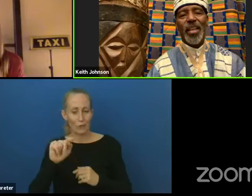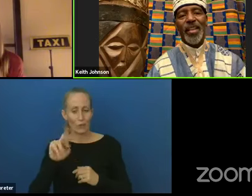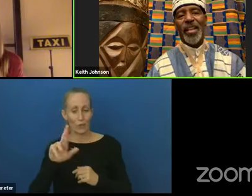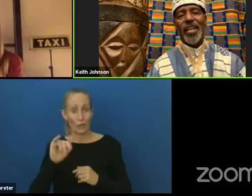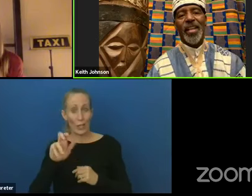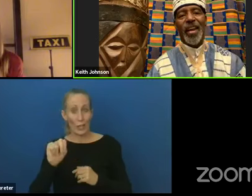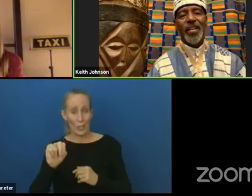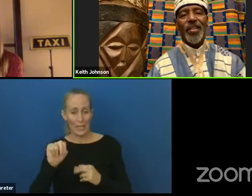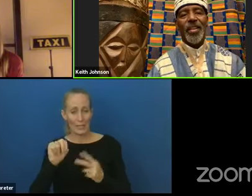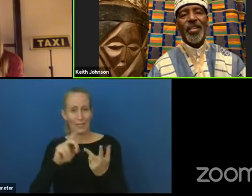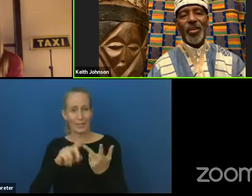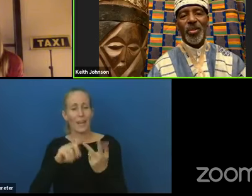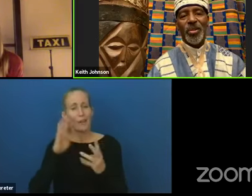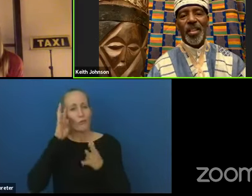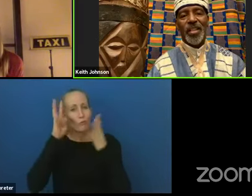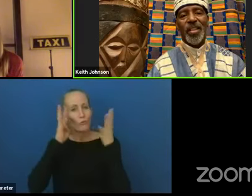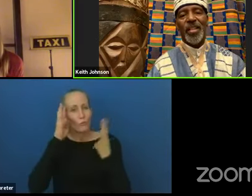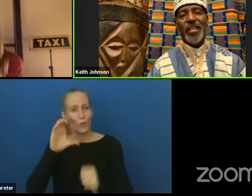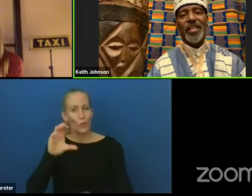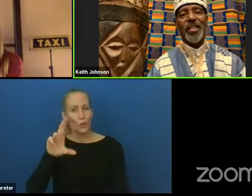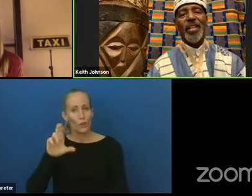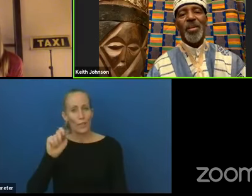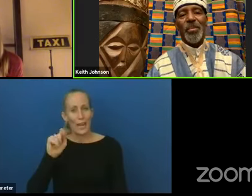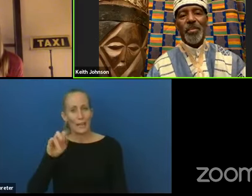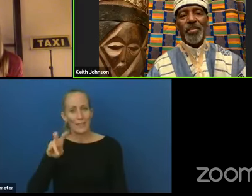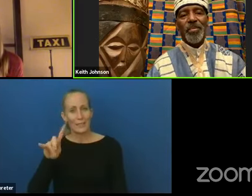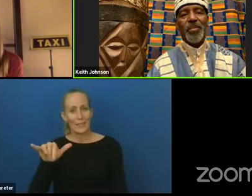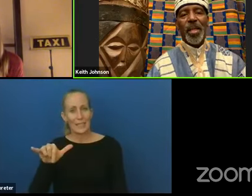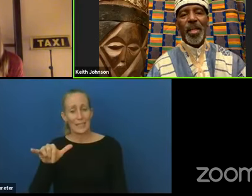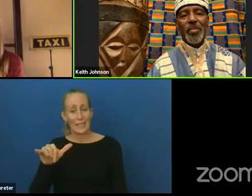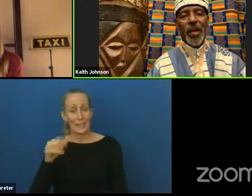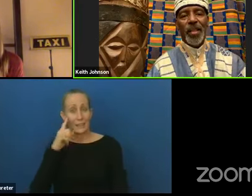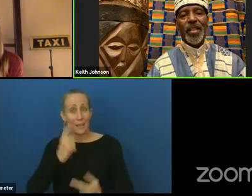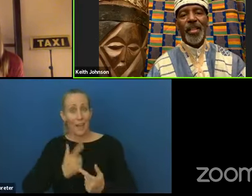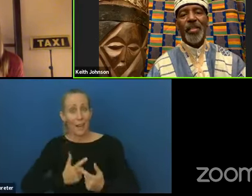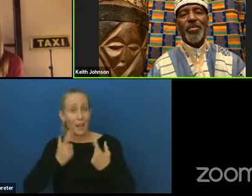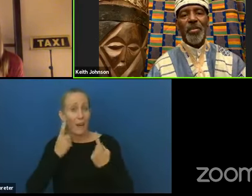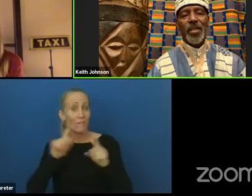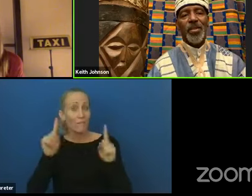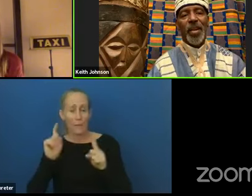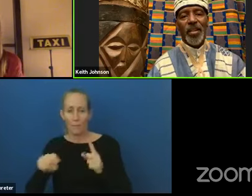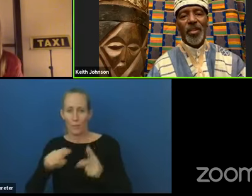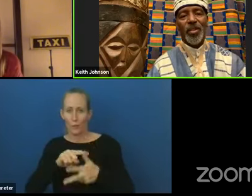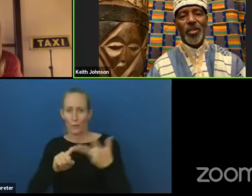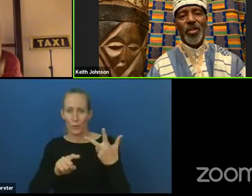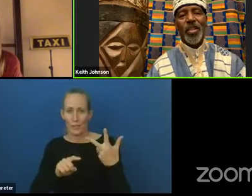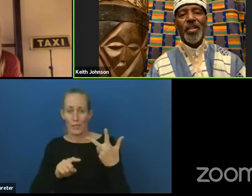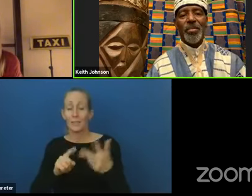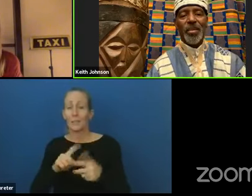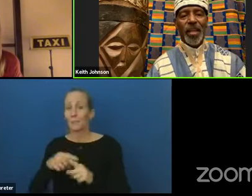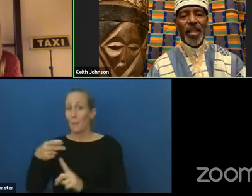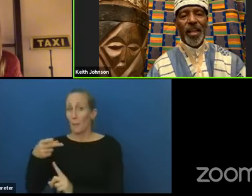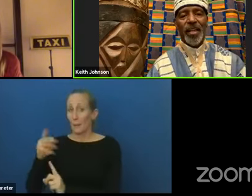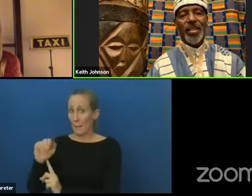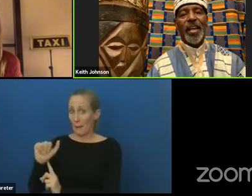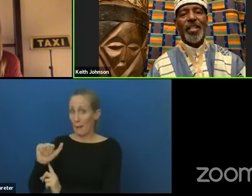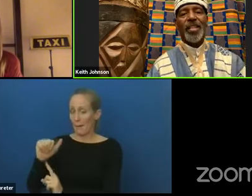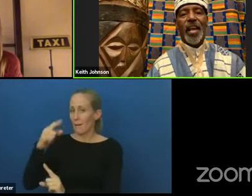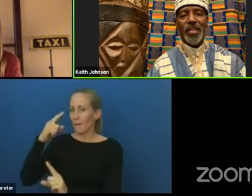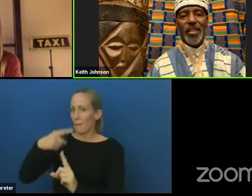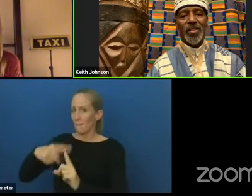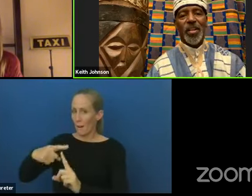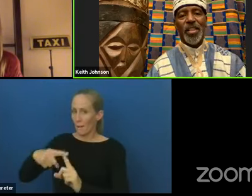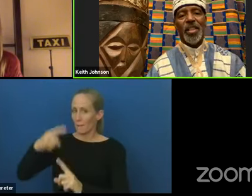do anything in life. Those 3 things: being positive, mental attitude, but again, it